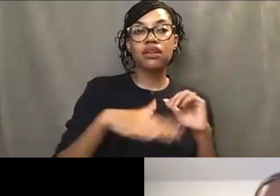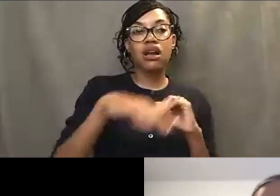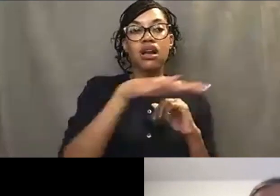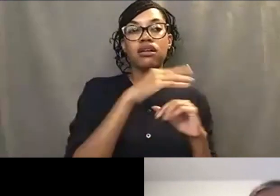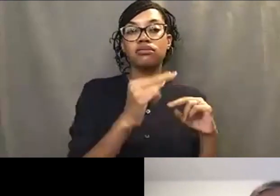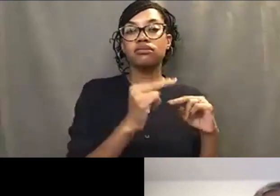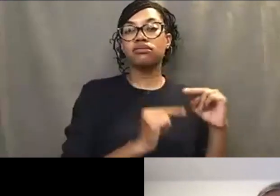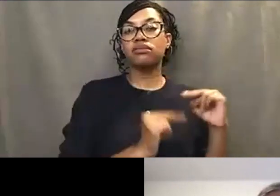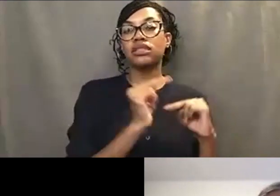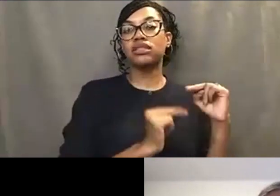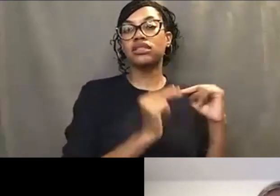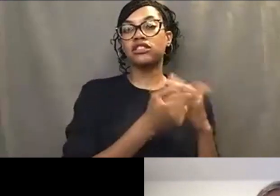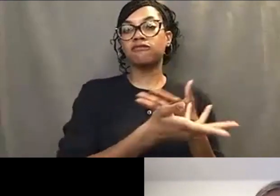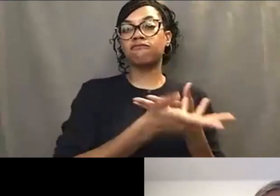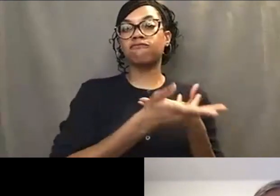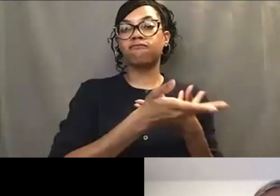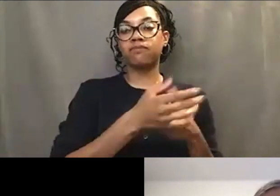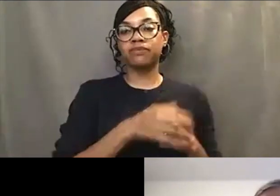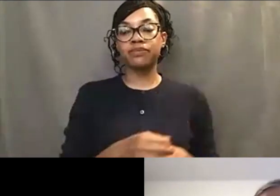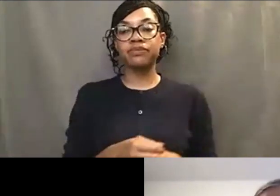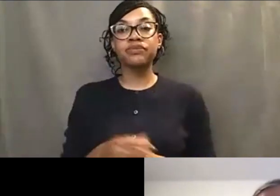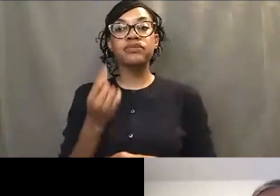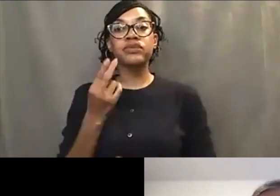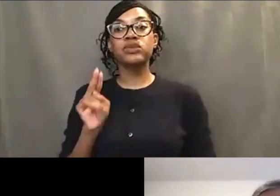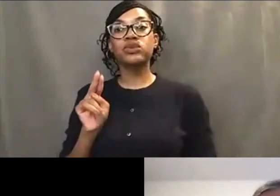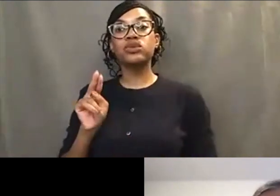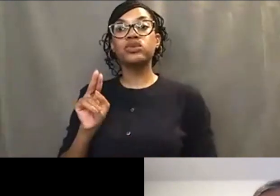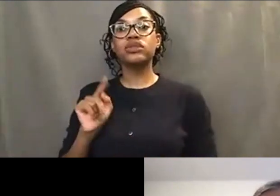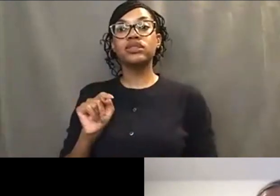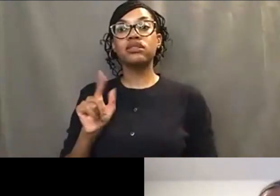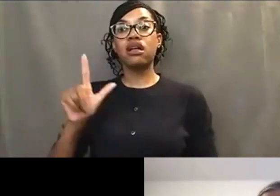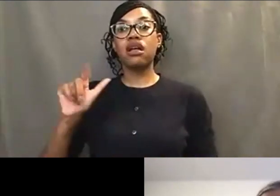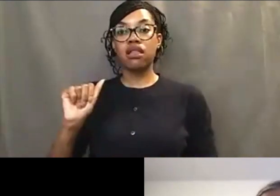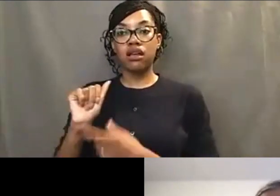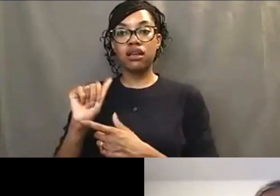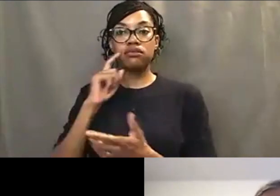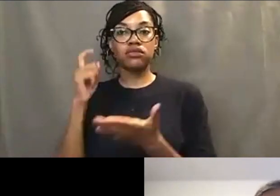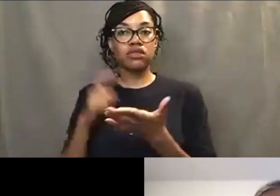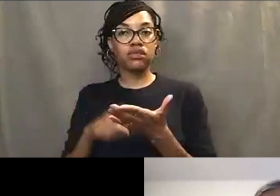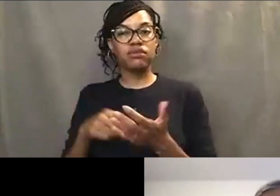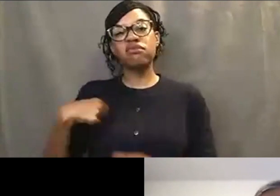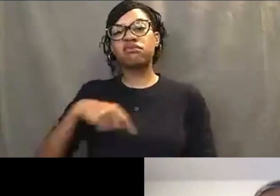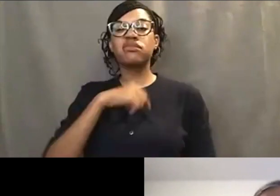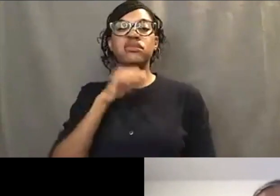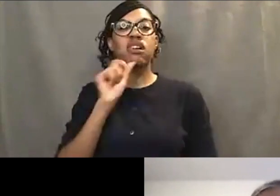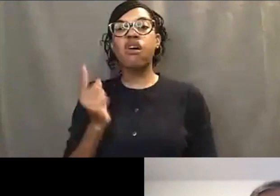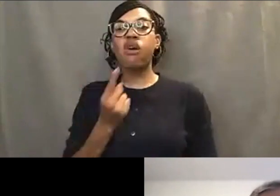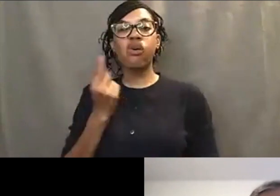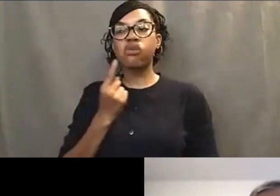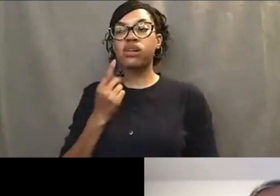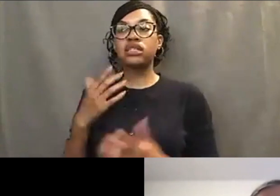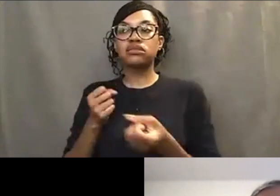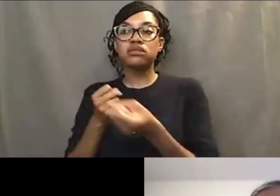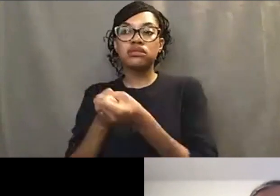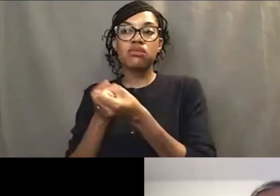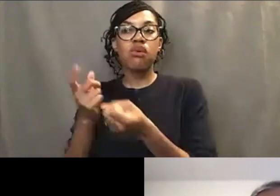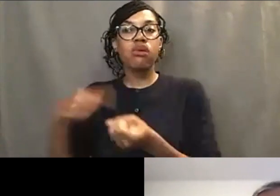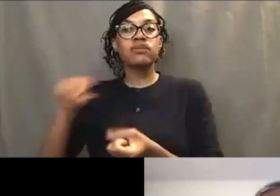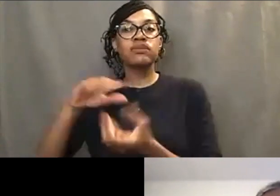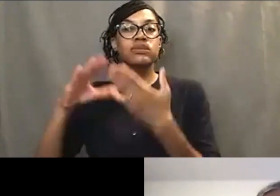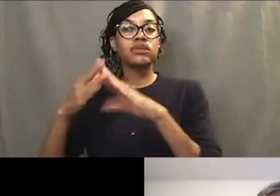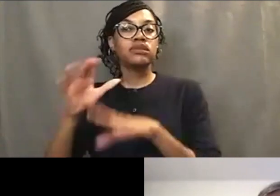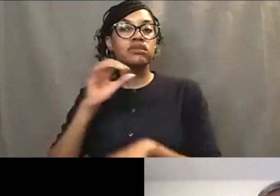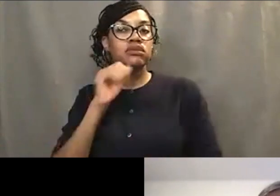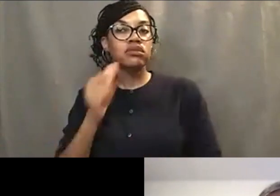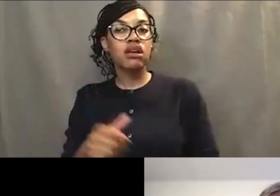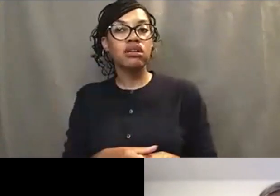The UTLA leadership acknowledged that it had not always been on the right side of history, a reliable or positive force